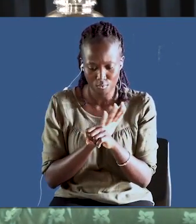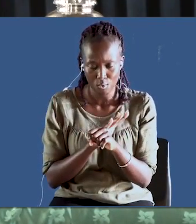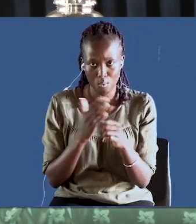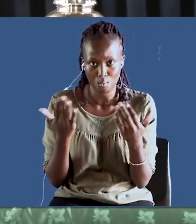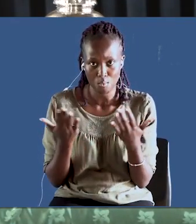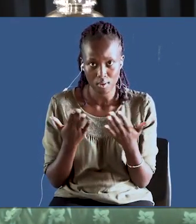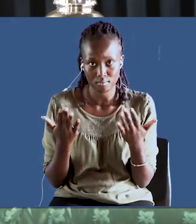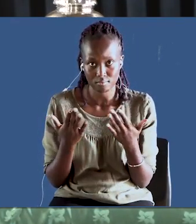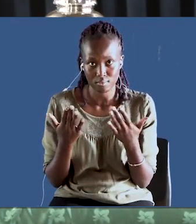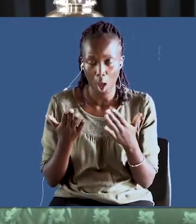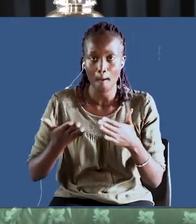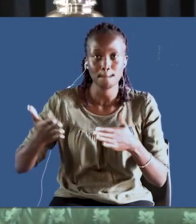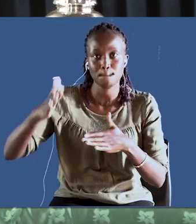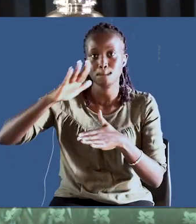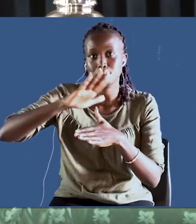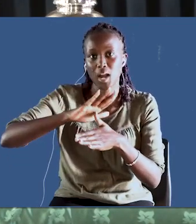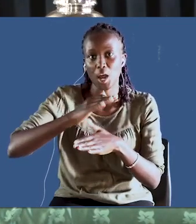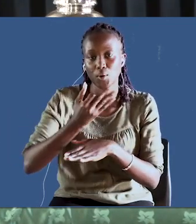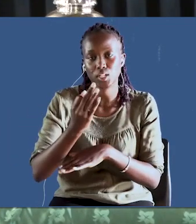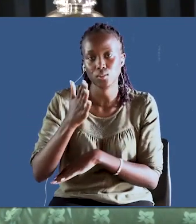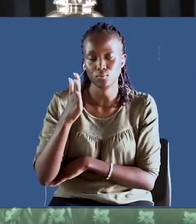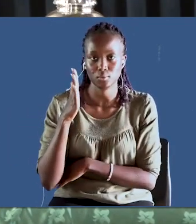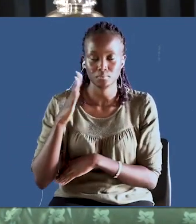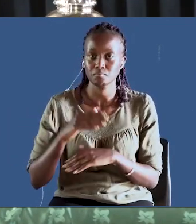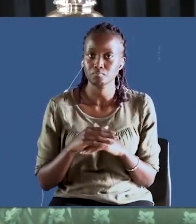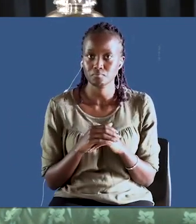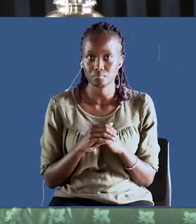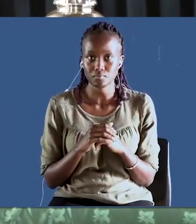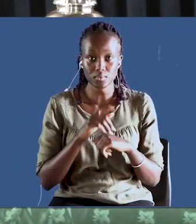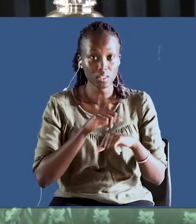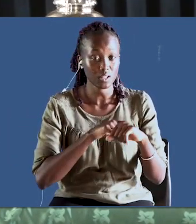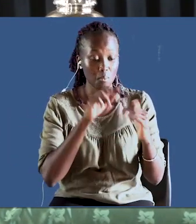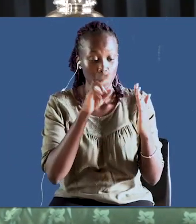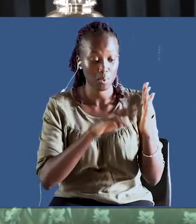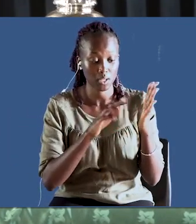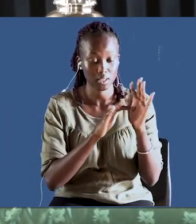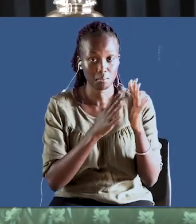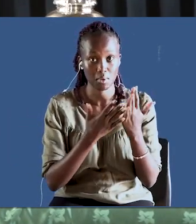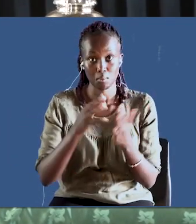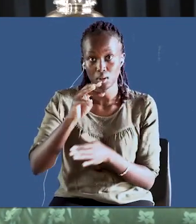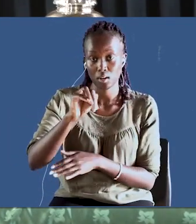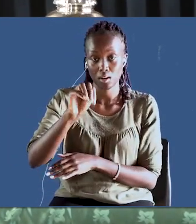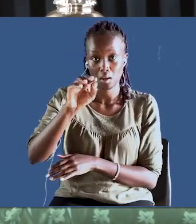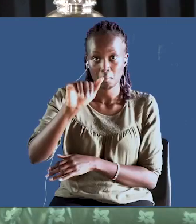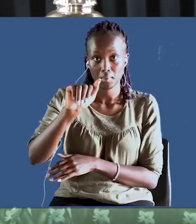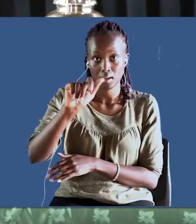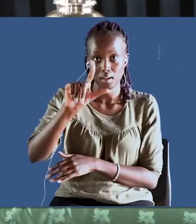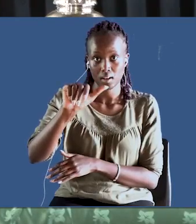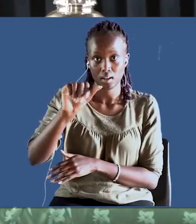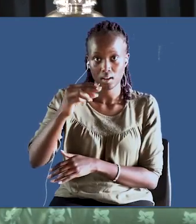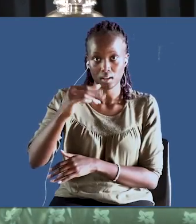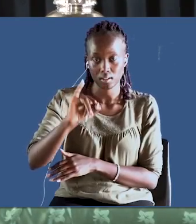by the priority of God. The priests in the book of Malachi lost that